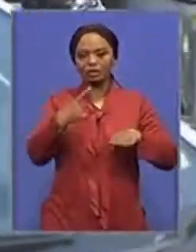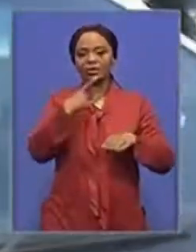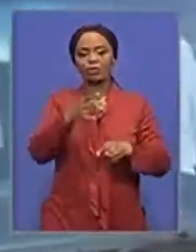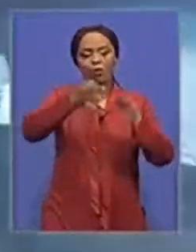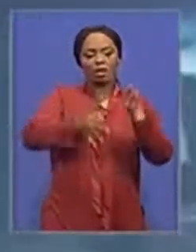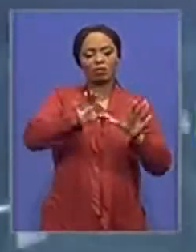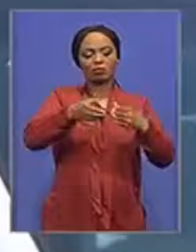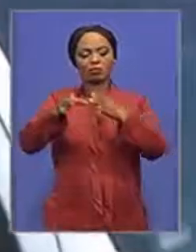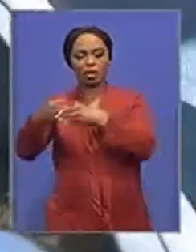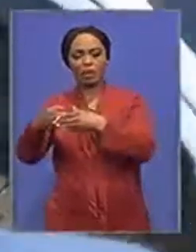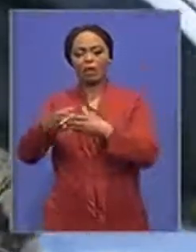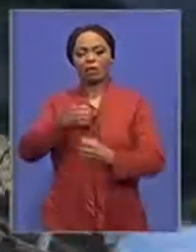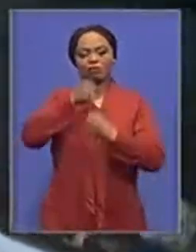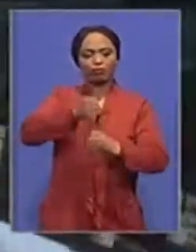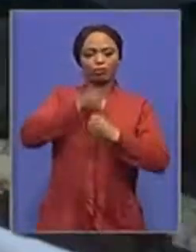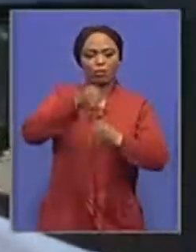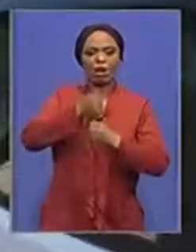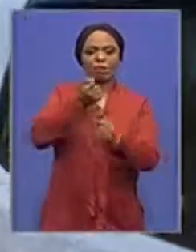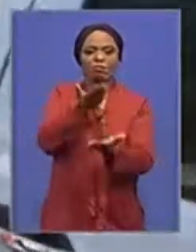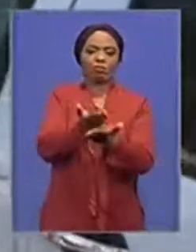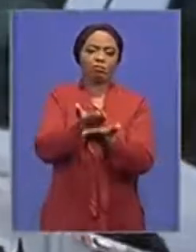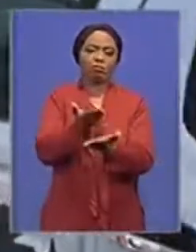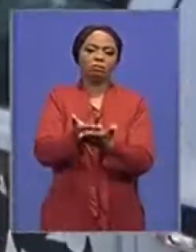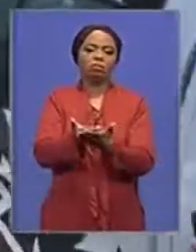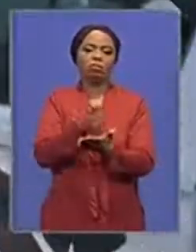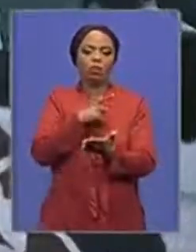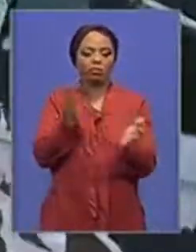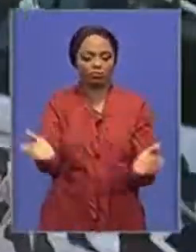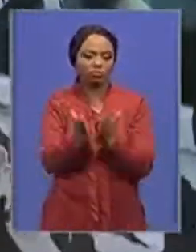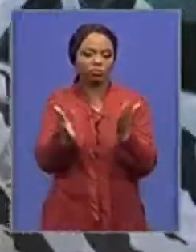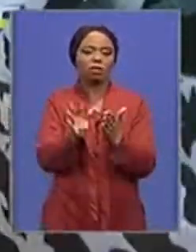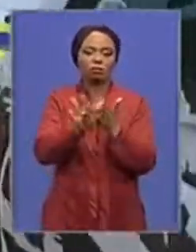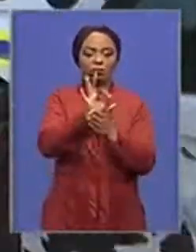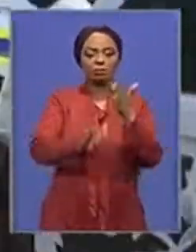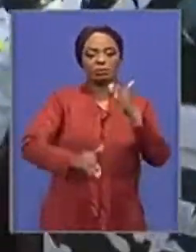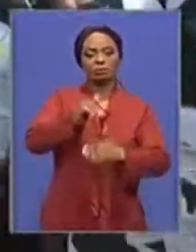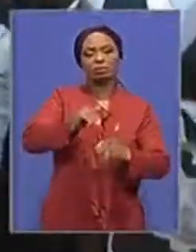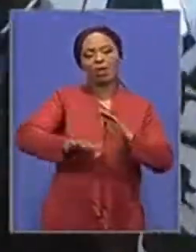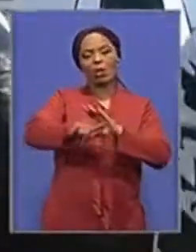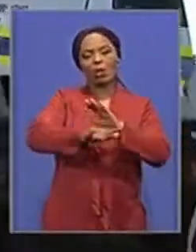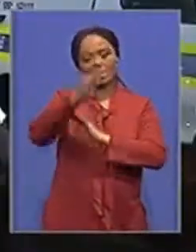sepolotiki a kgone go bolotsa letsholo la go ngokela batlhophi go ditlhopho tsa dipuso selegae.